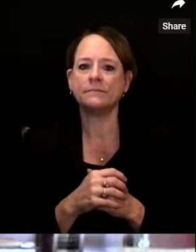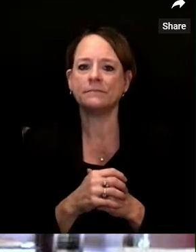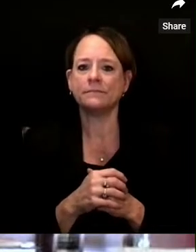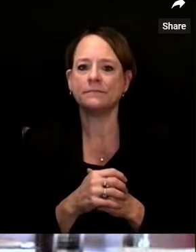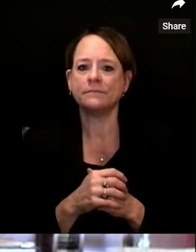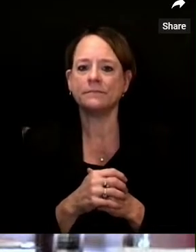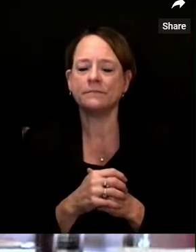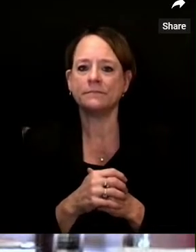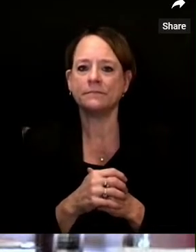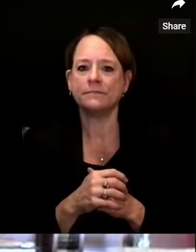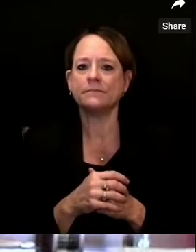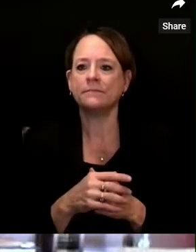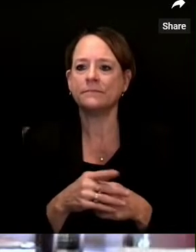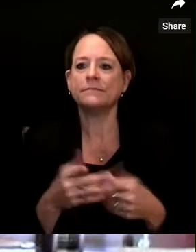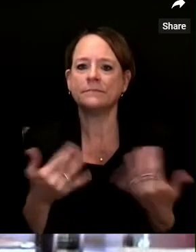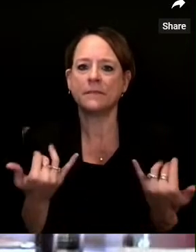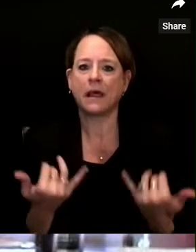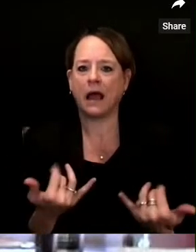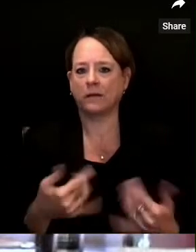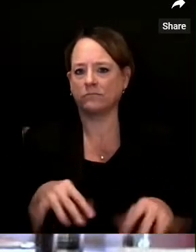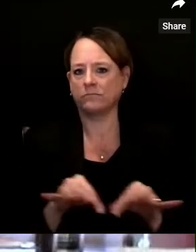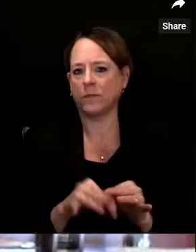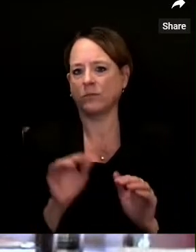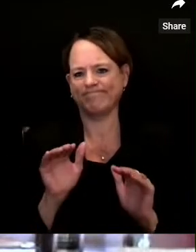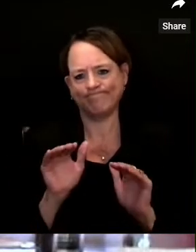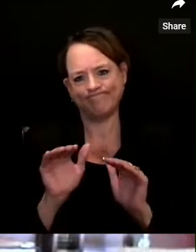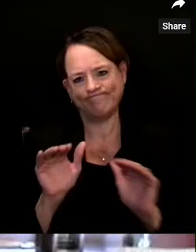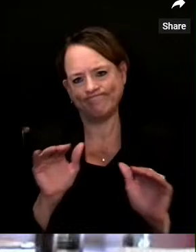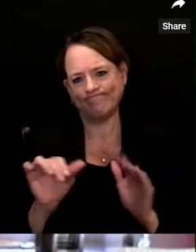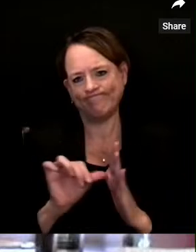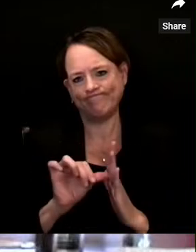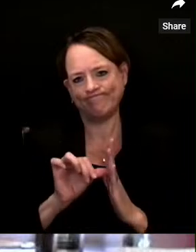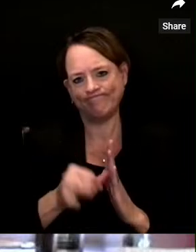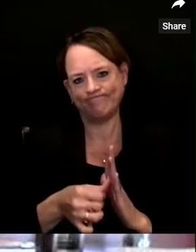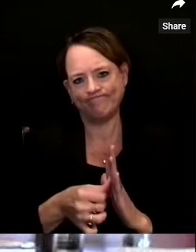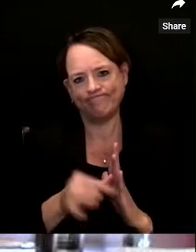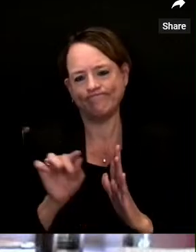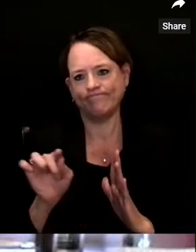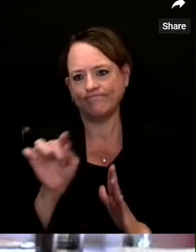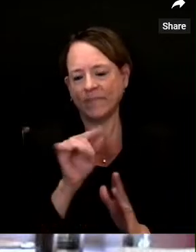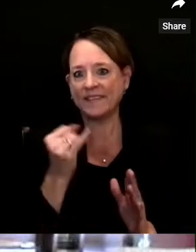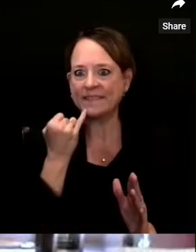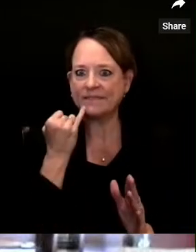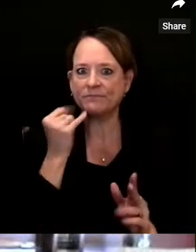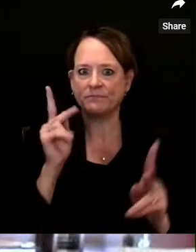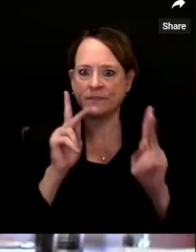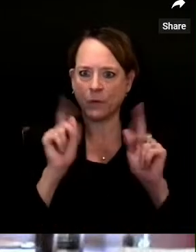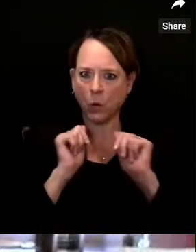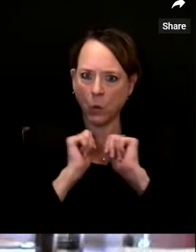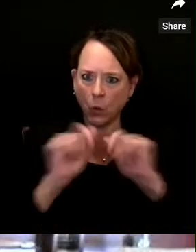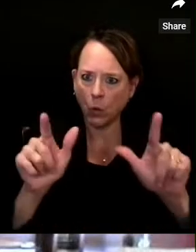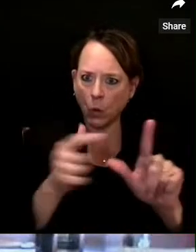so really the message is no wasted opportunity to give a vaccination.